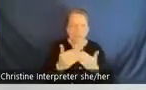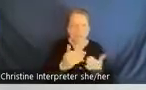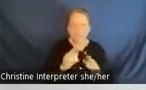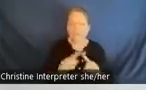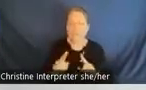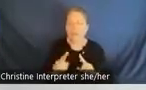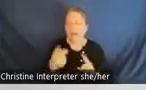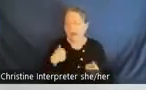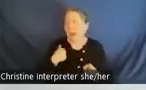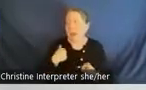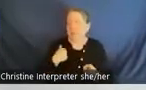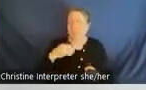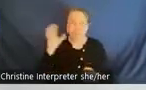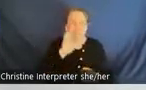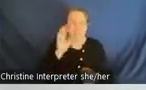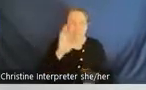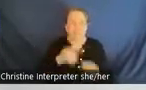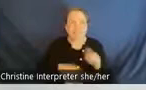find anything